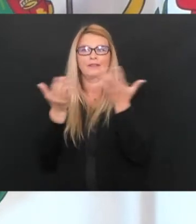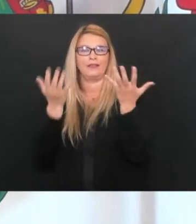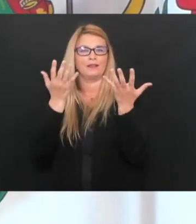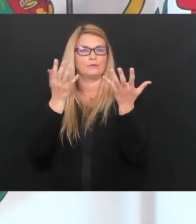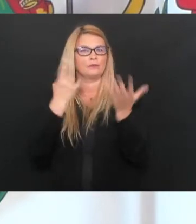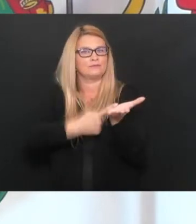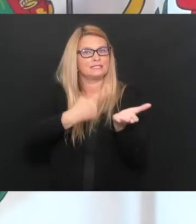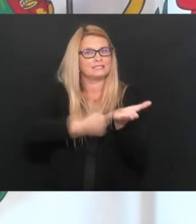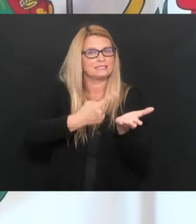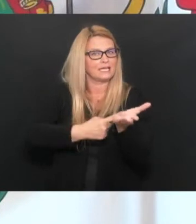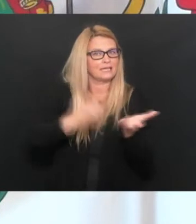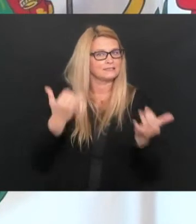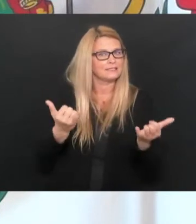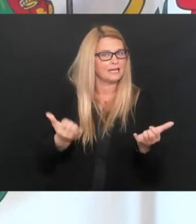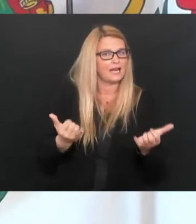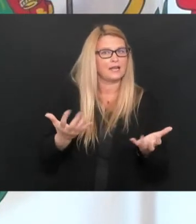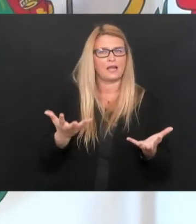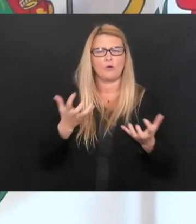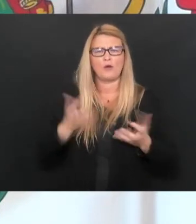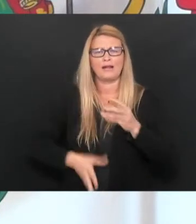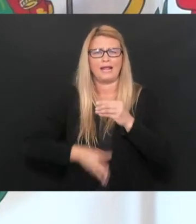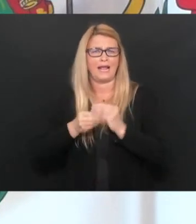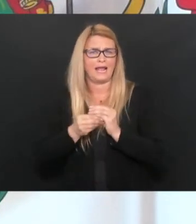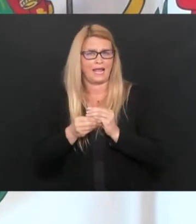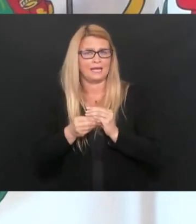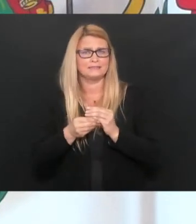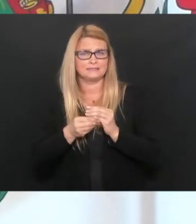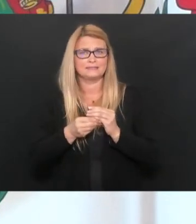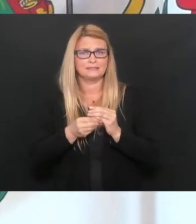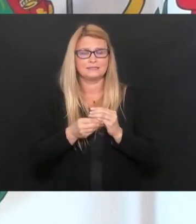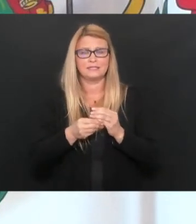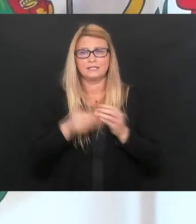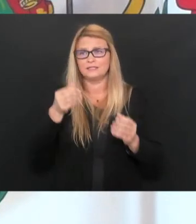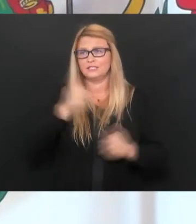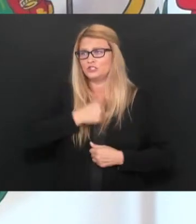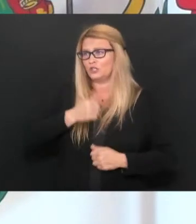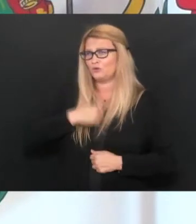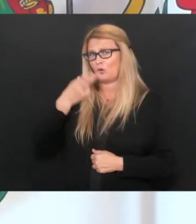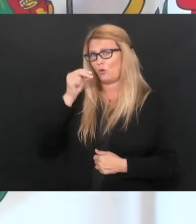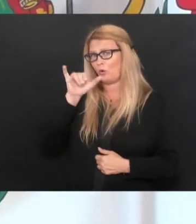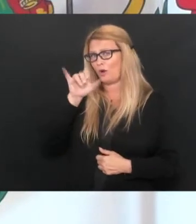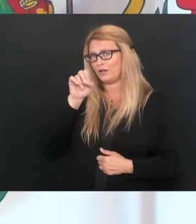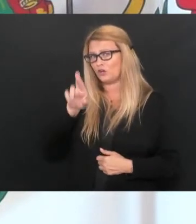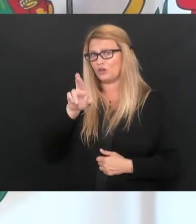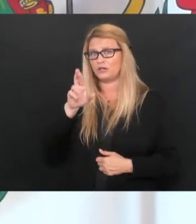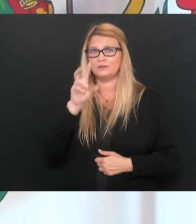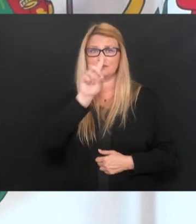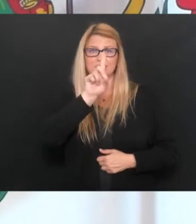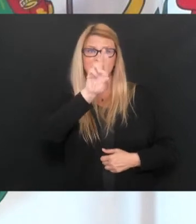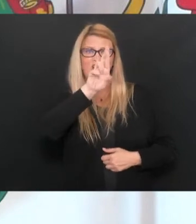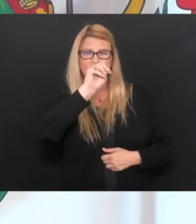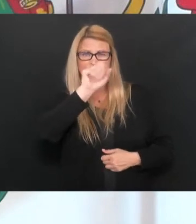is, and I'm going to tell our great general and our great doctor and all those